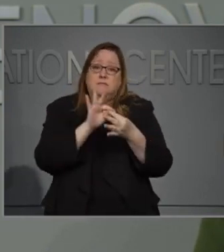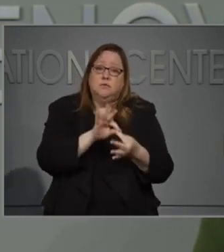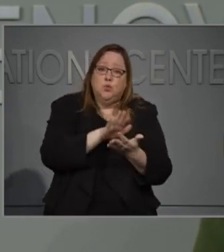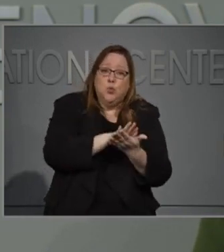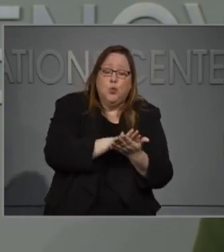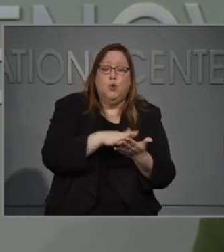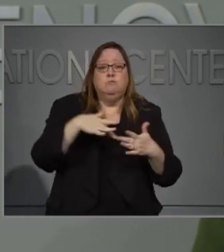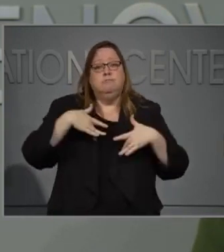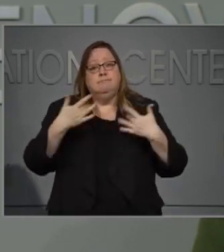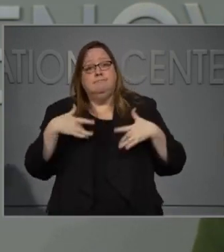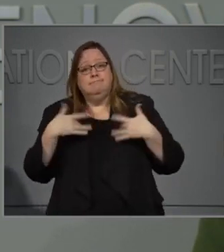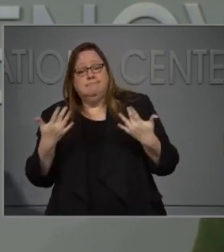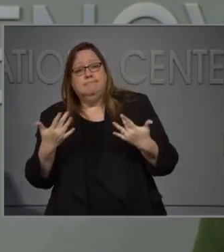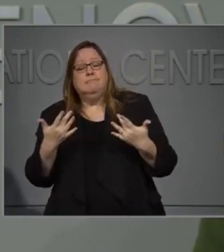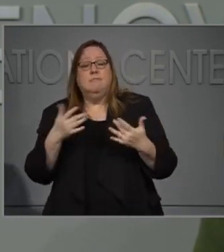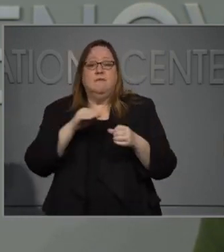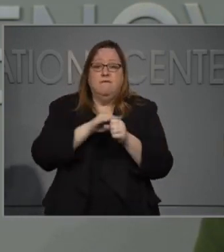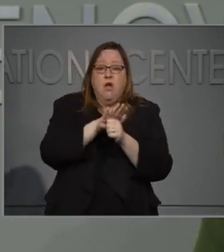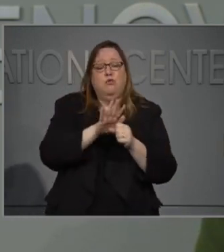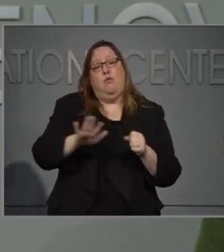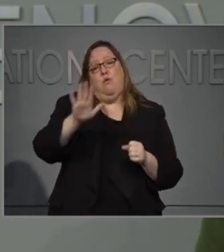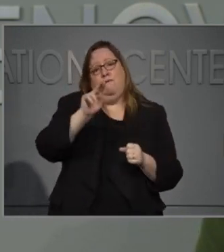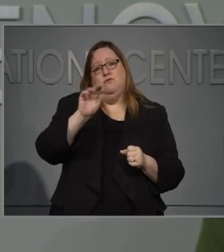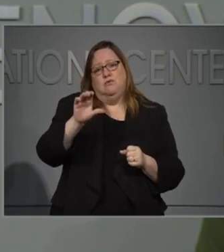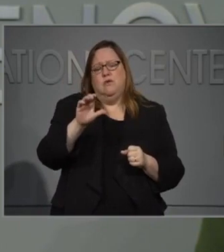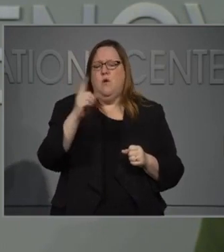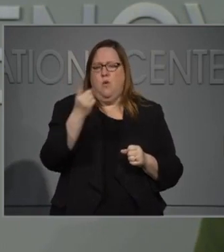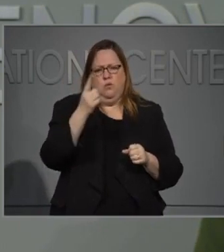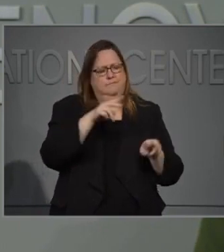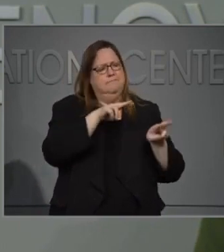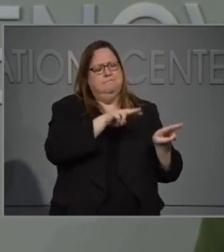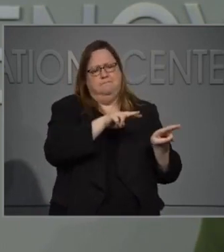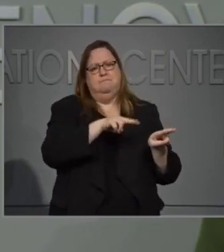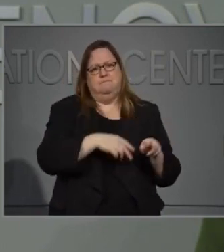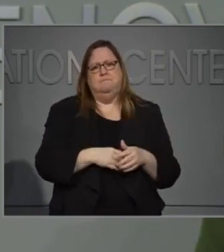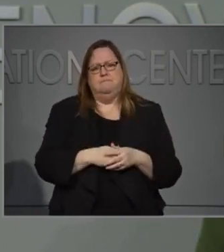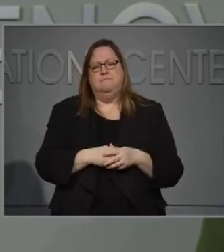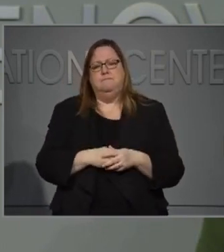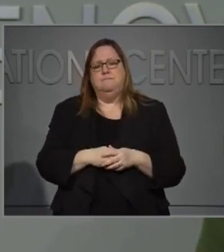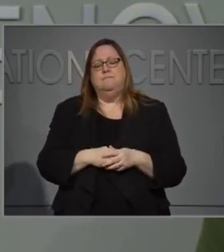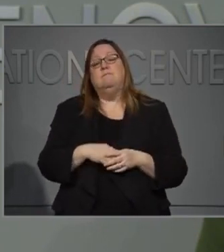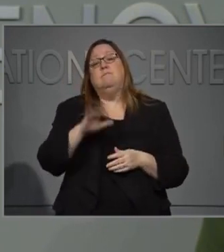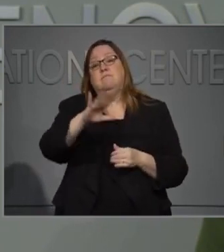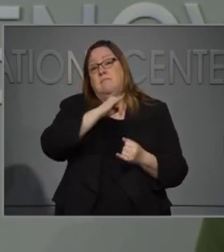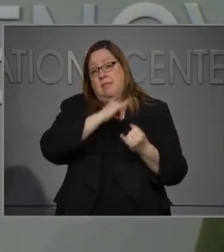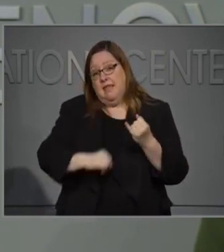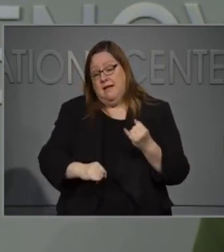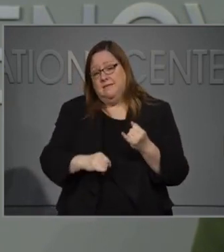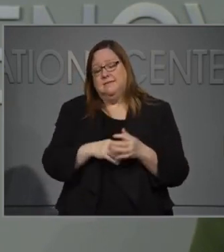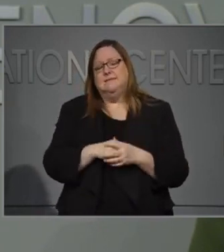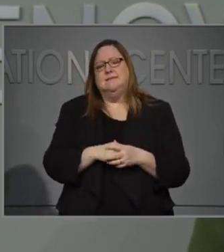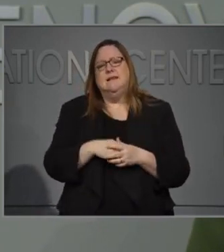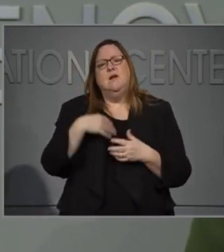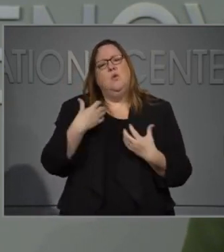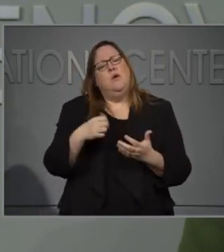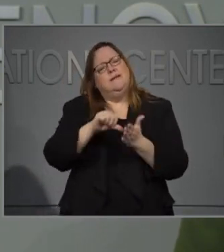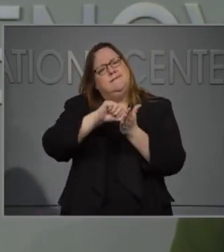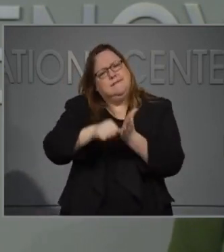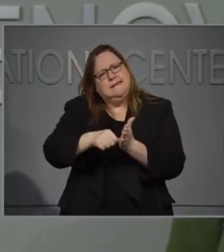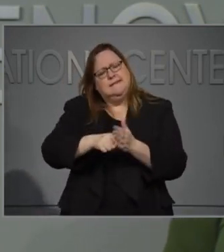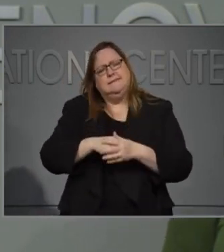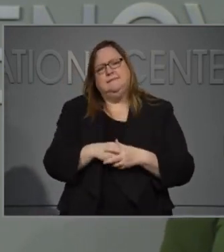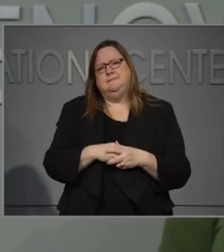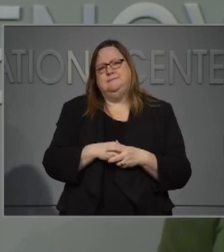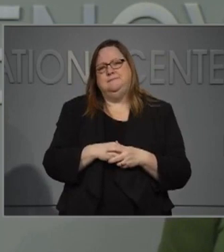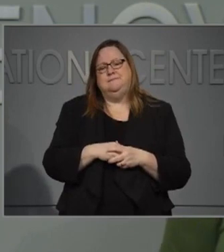what's going on with the virus across our state. Finally, I want to emphasize that as our communities work hard to